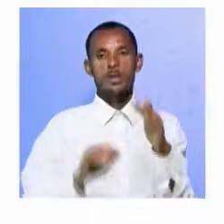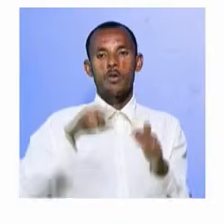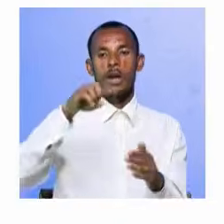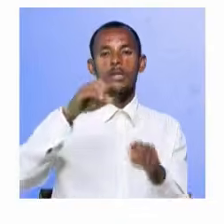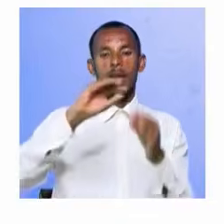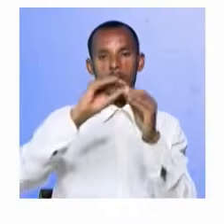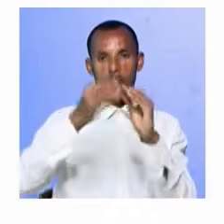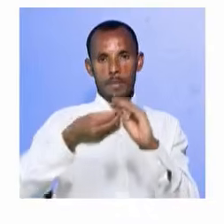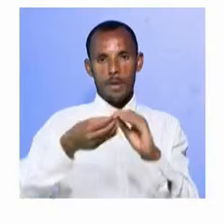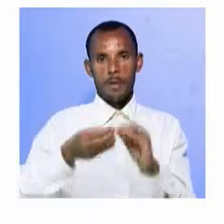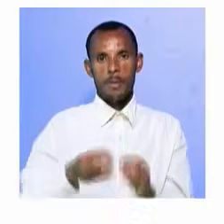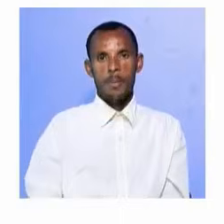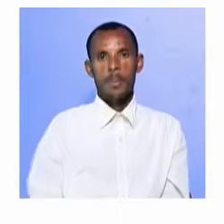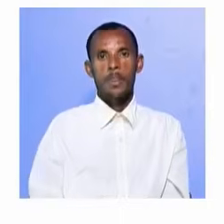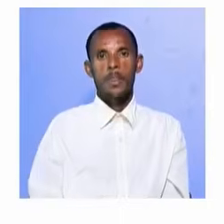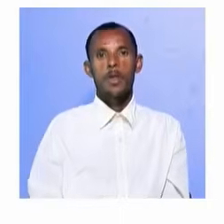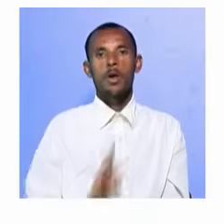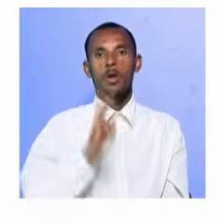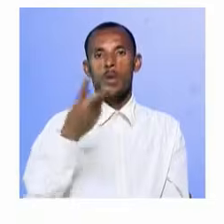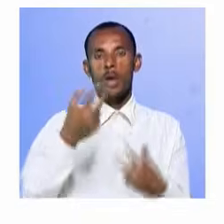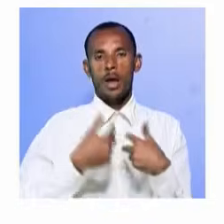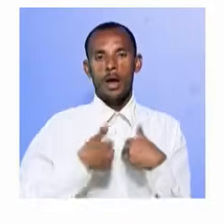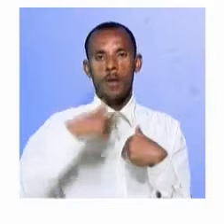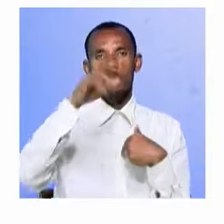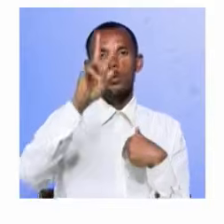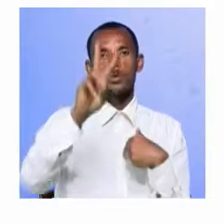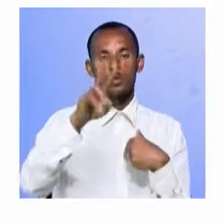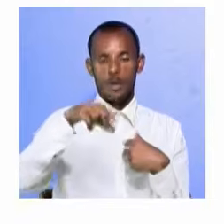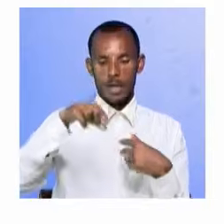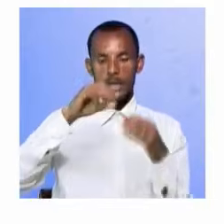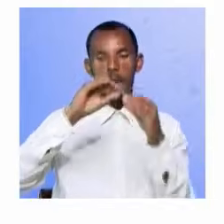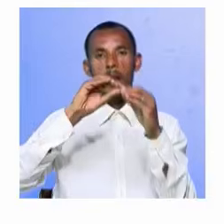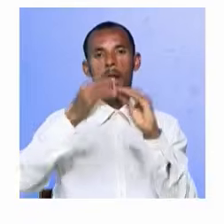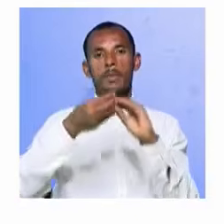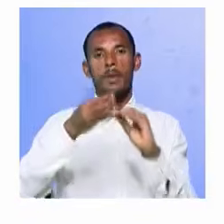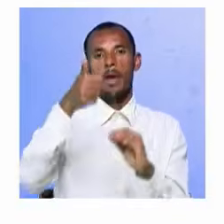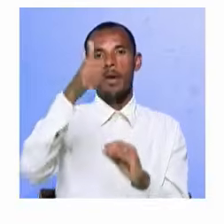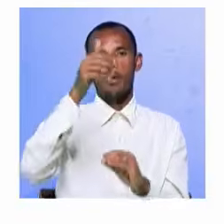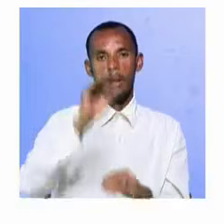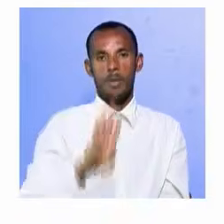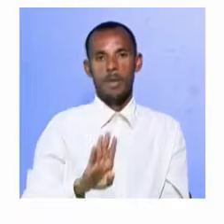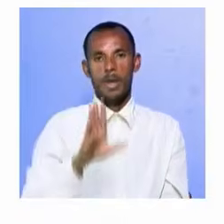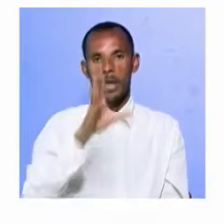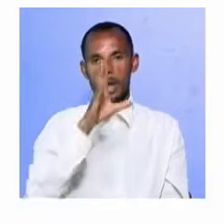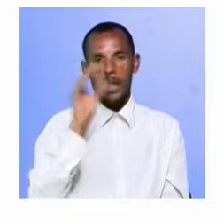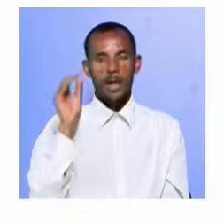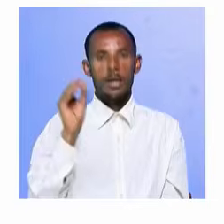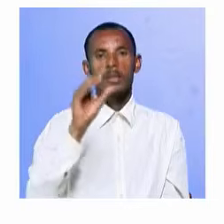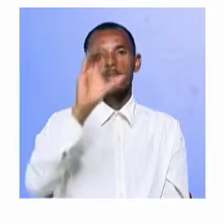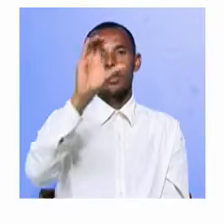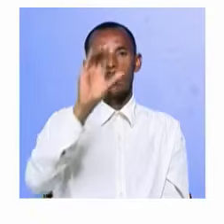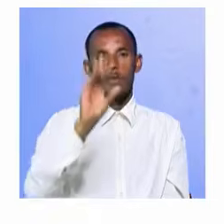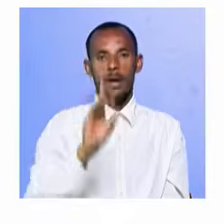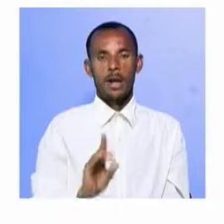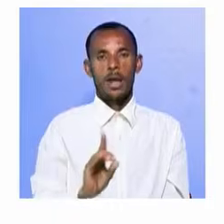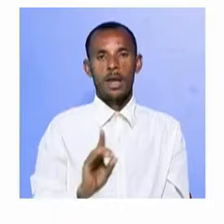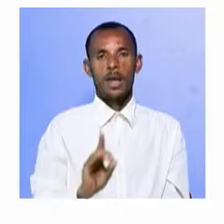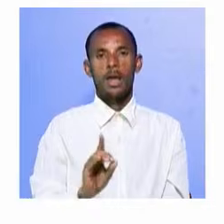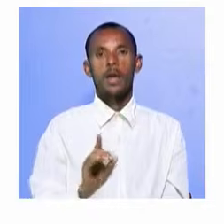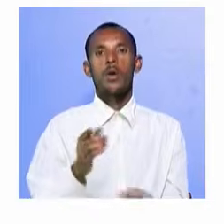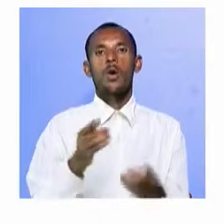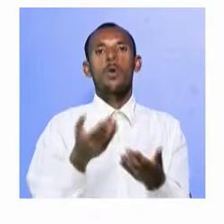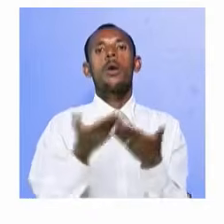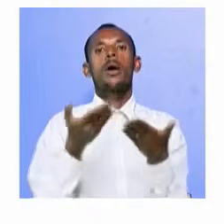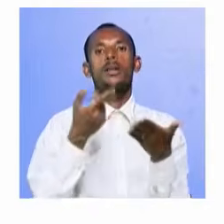numbers, say we have two rational numbers, A over B and C over D, where